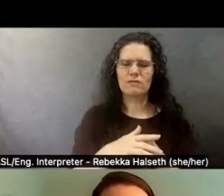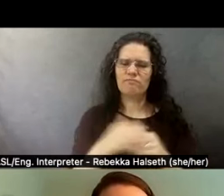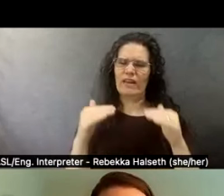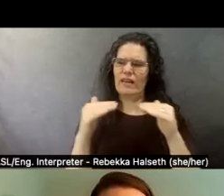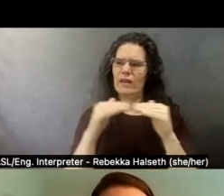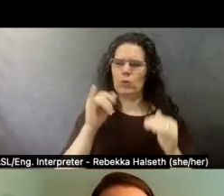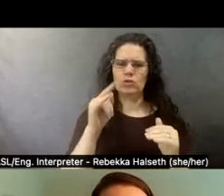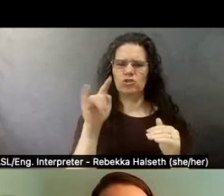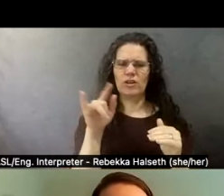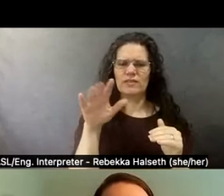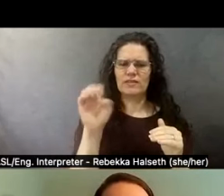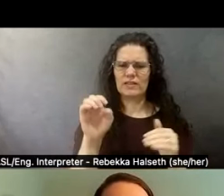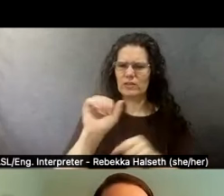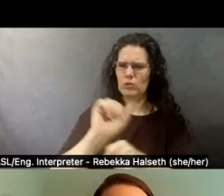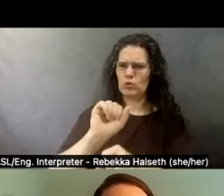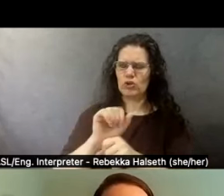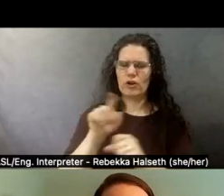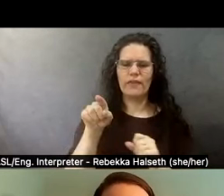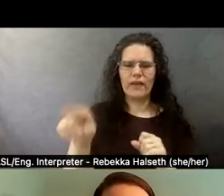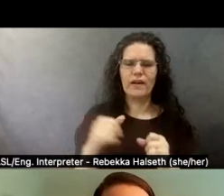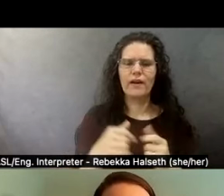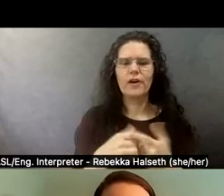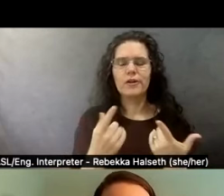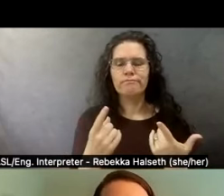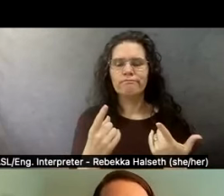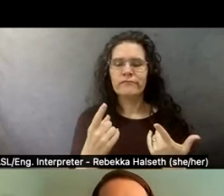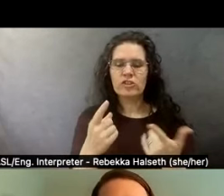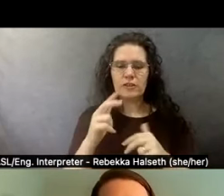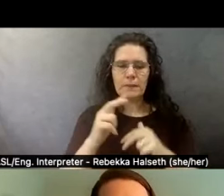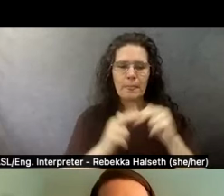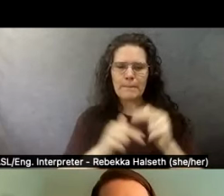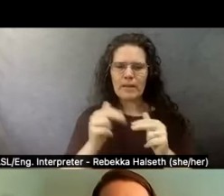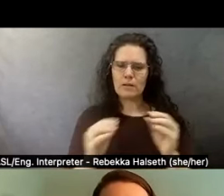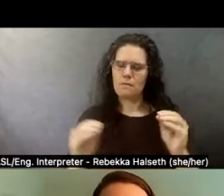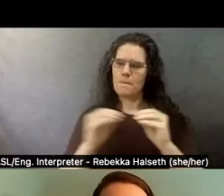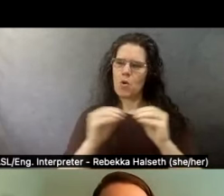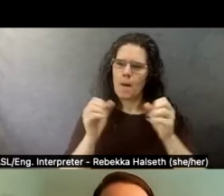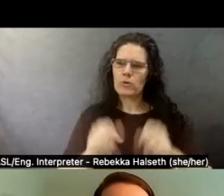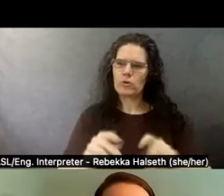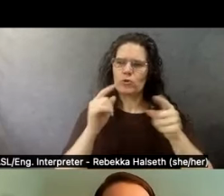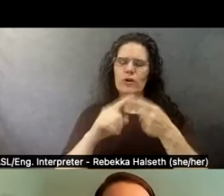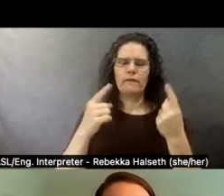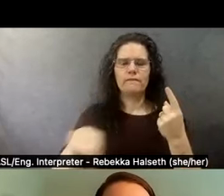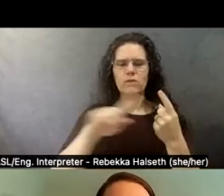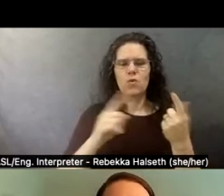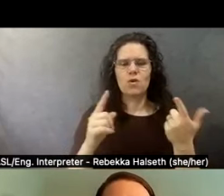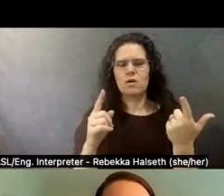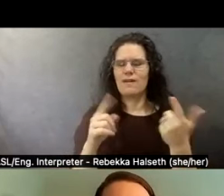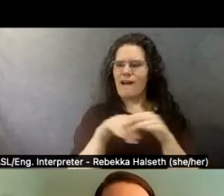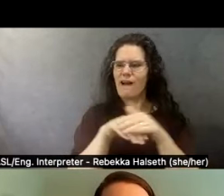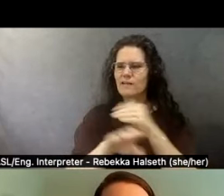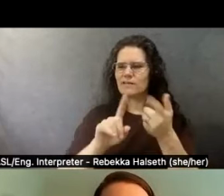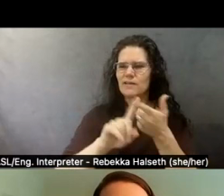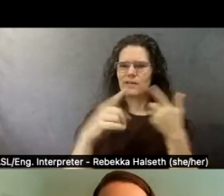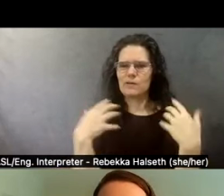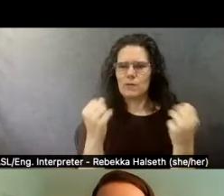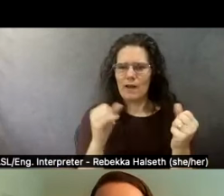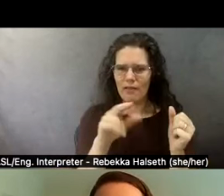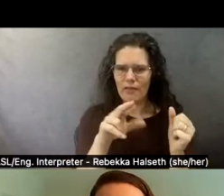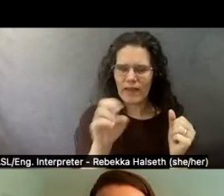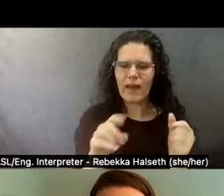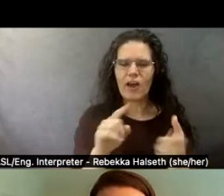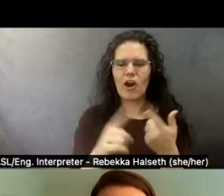services capacity and led projects to expand access to healthcare, strengthening the ability of organizations to